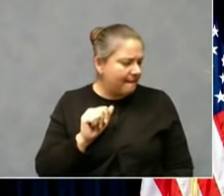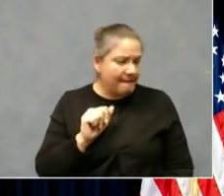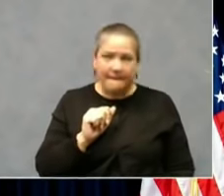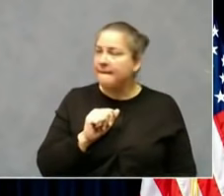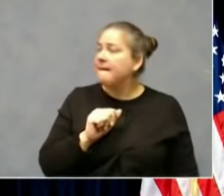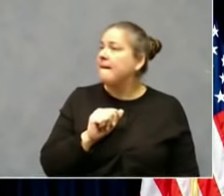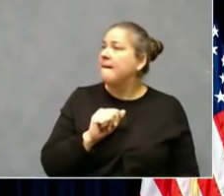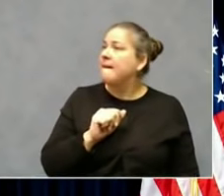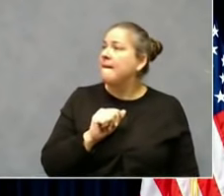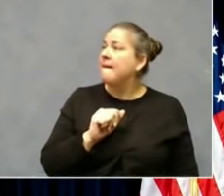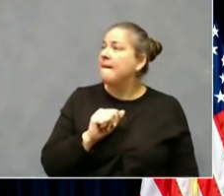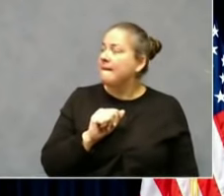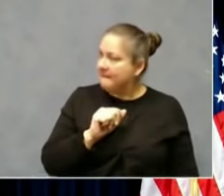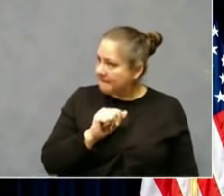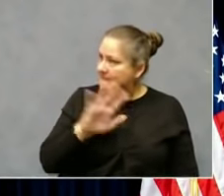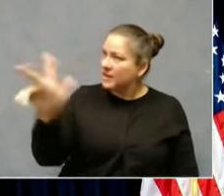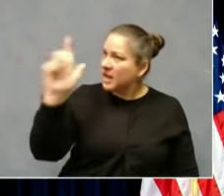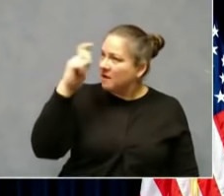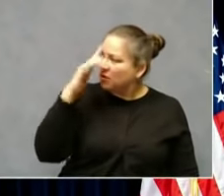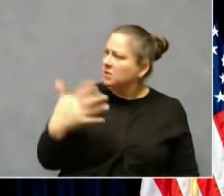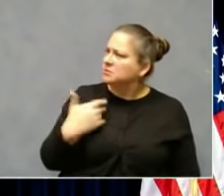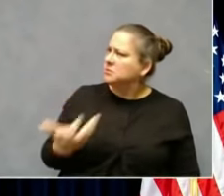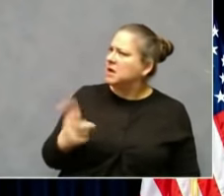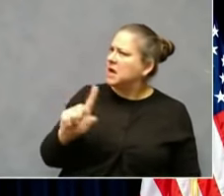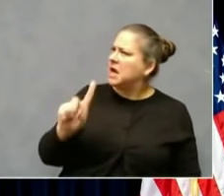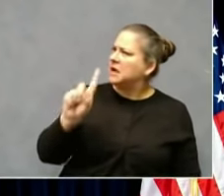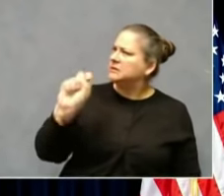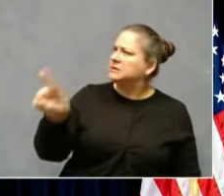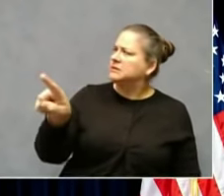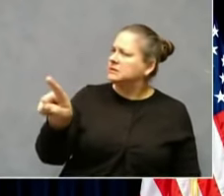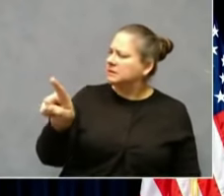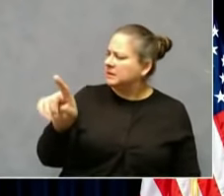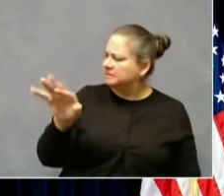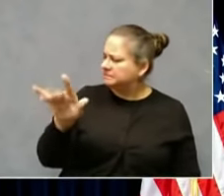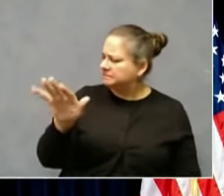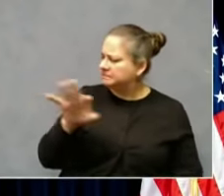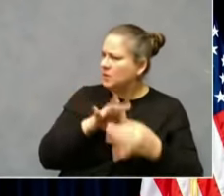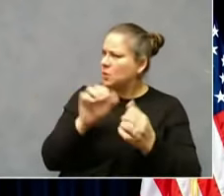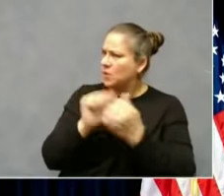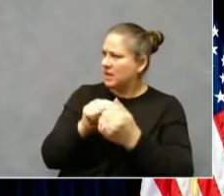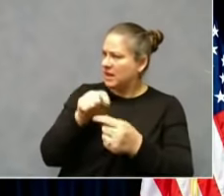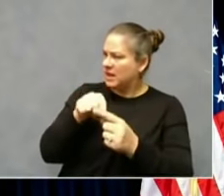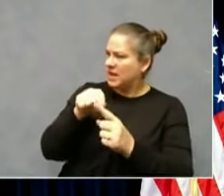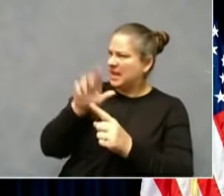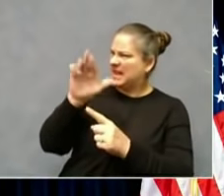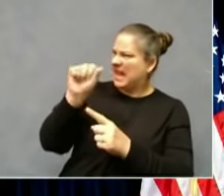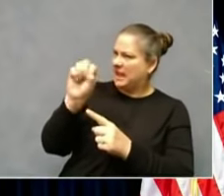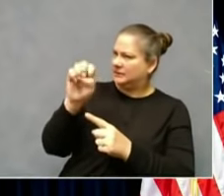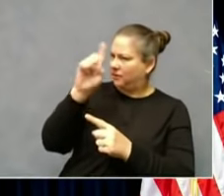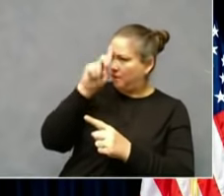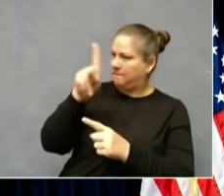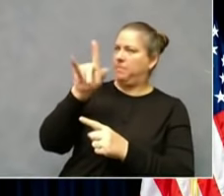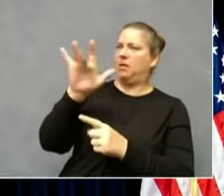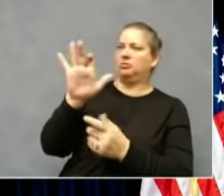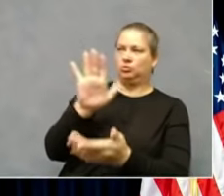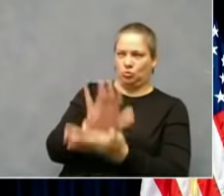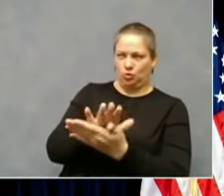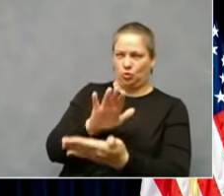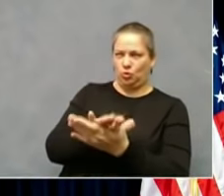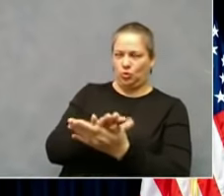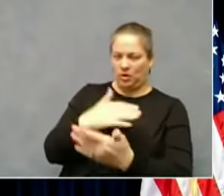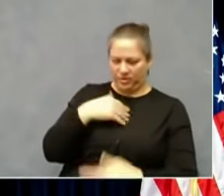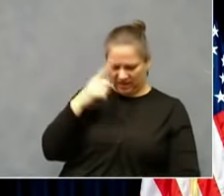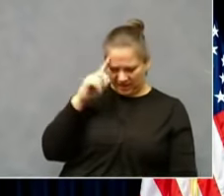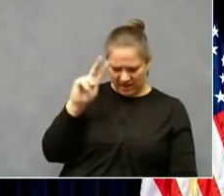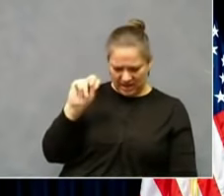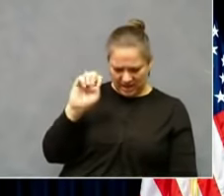Governor, I wanted to ask you a about a specific case with a public school. I think it's in Nelson County, they're going to